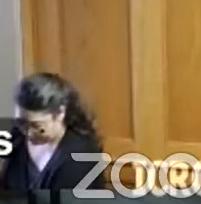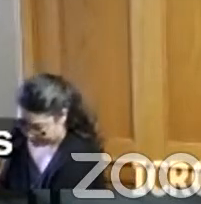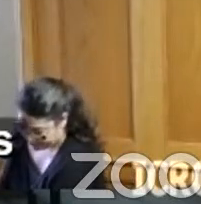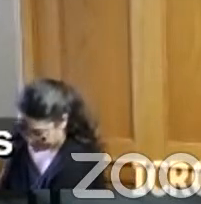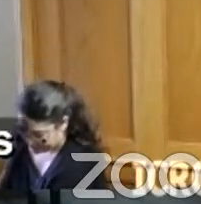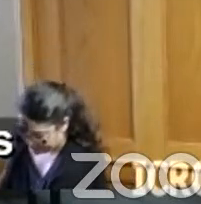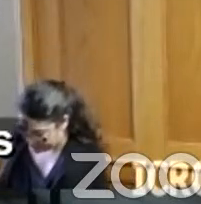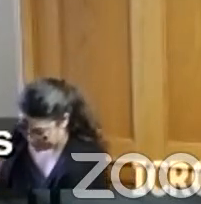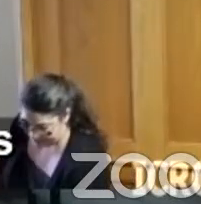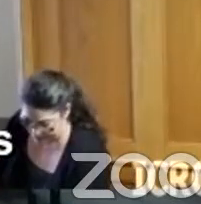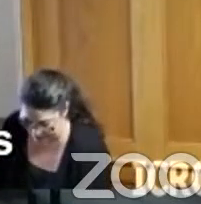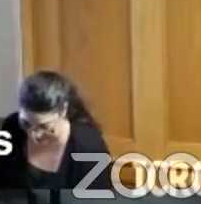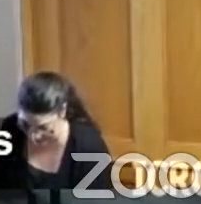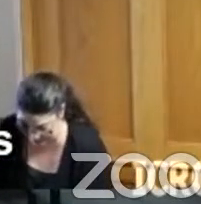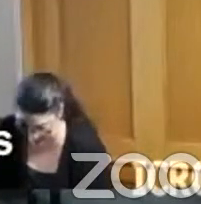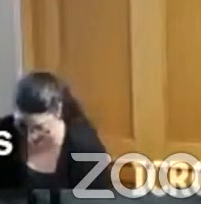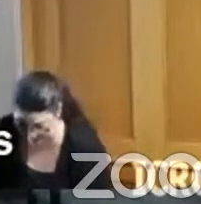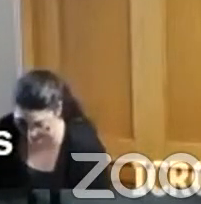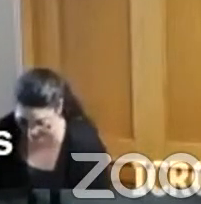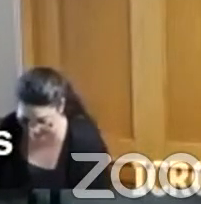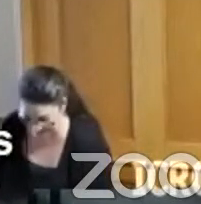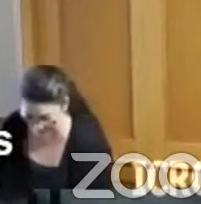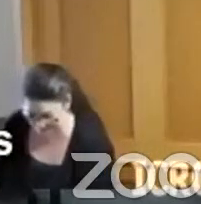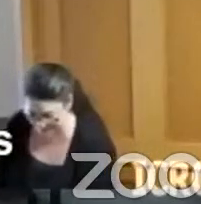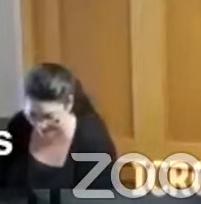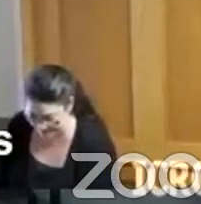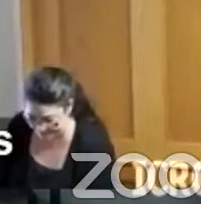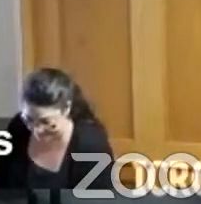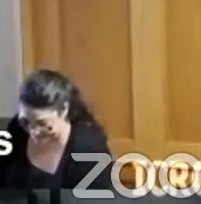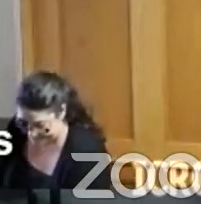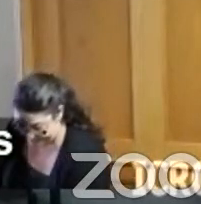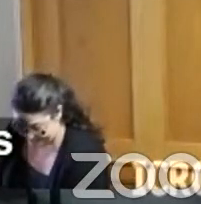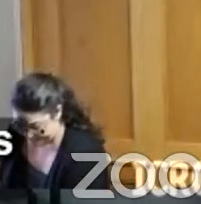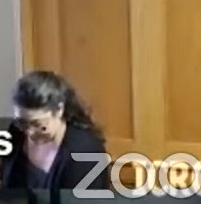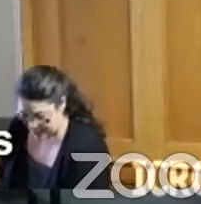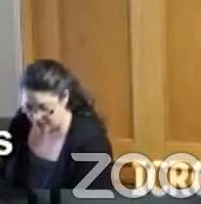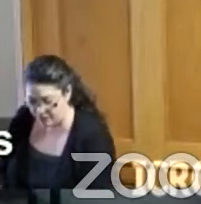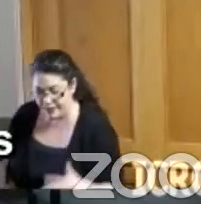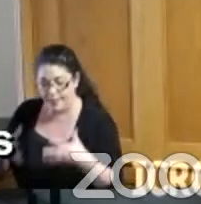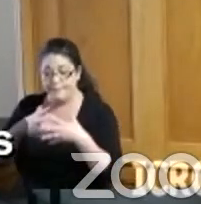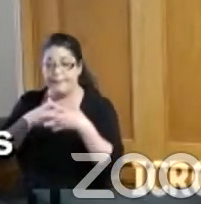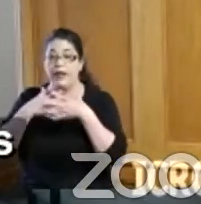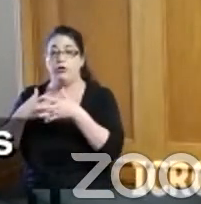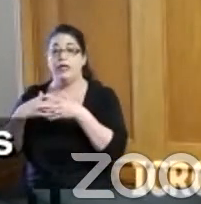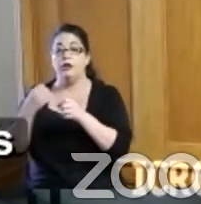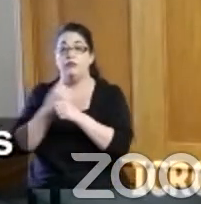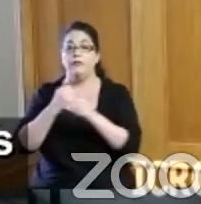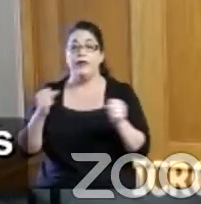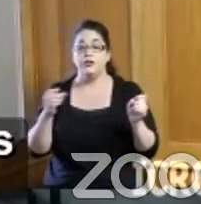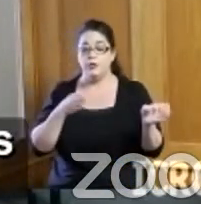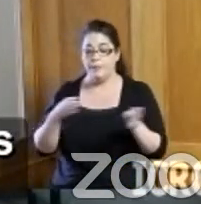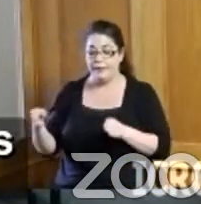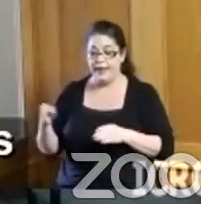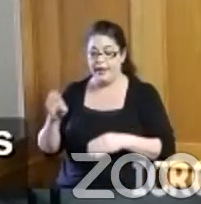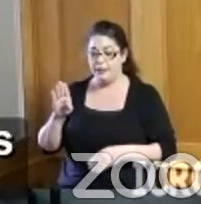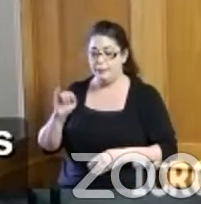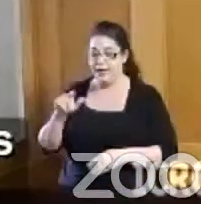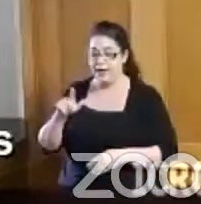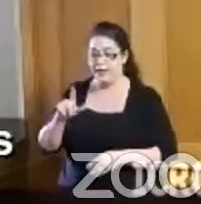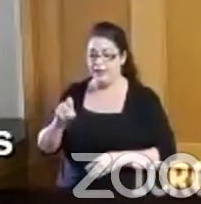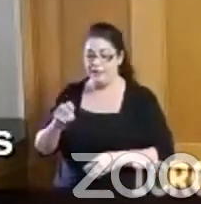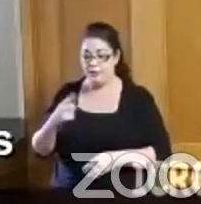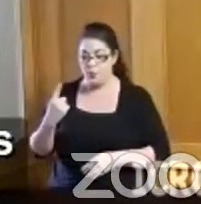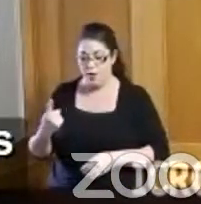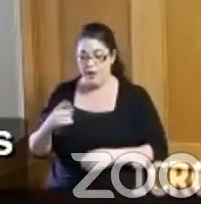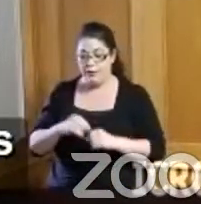was by-leave number 3 in your packet related to the American Rescue Plan. By-leave 1 in your packet